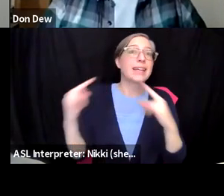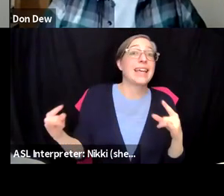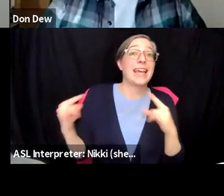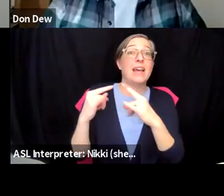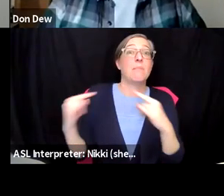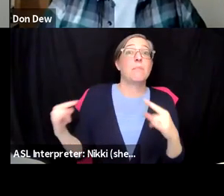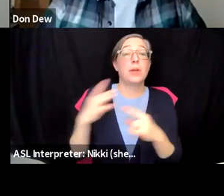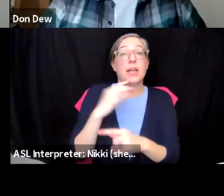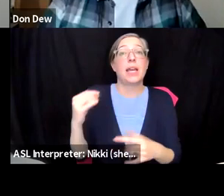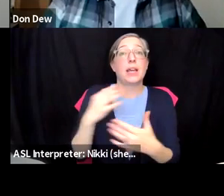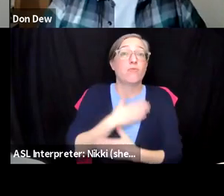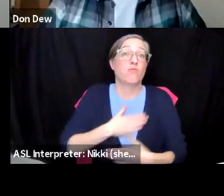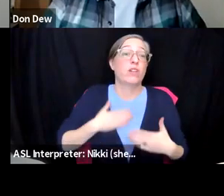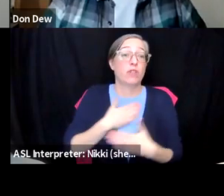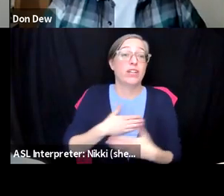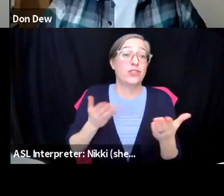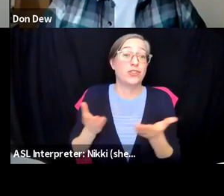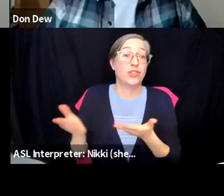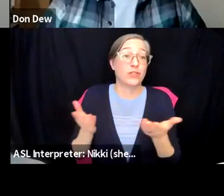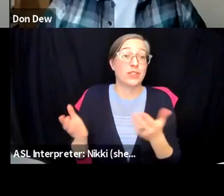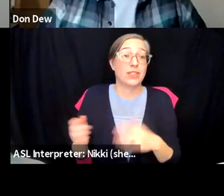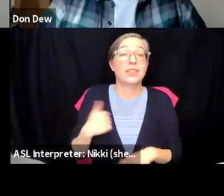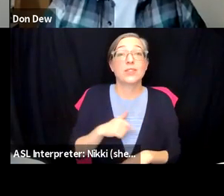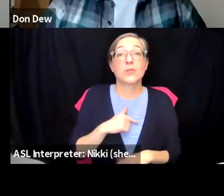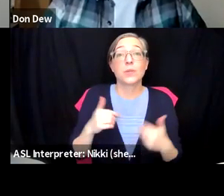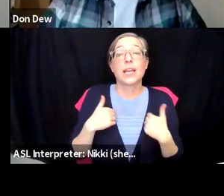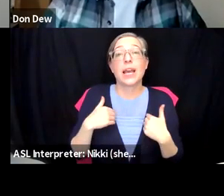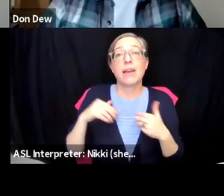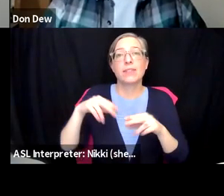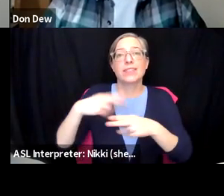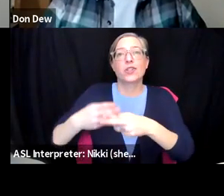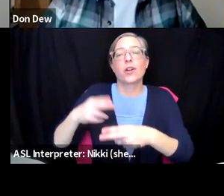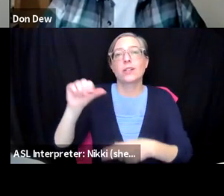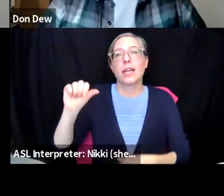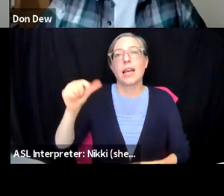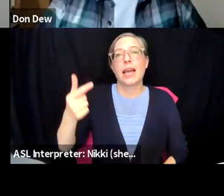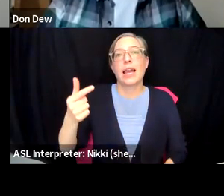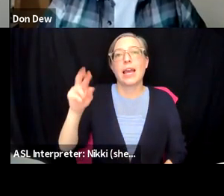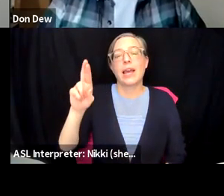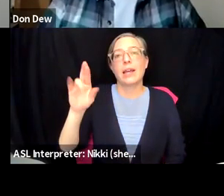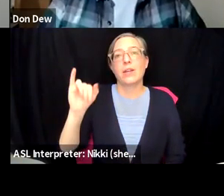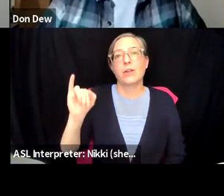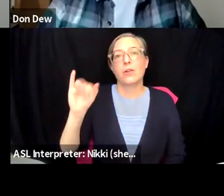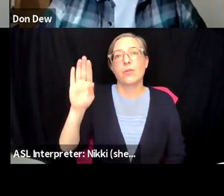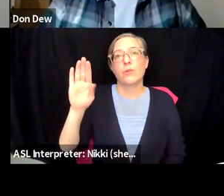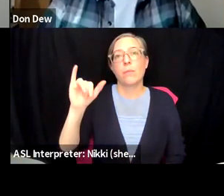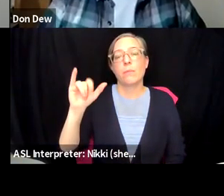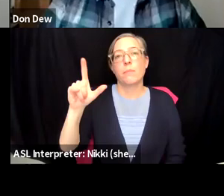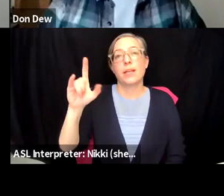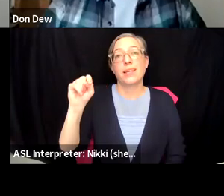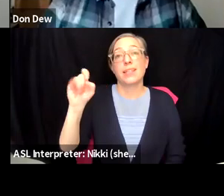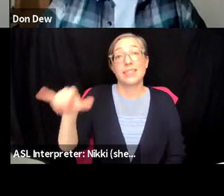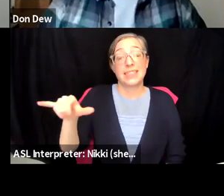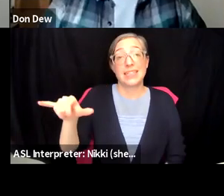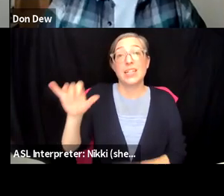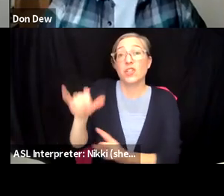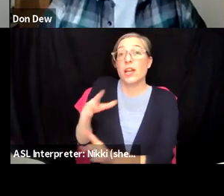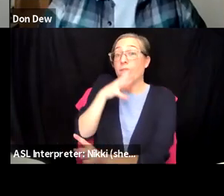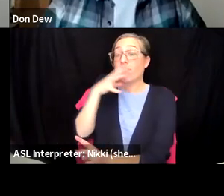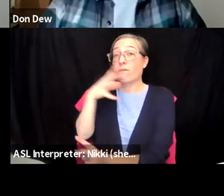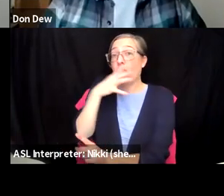the state. We have Agribility, which is working with farmers and ranchers who have been injured or have a serious health